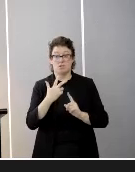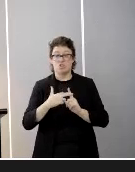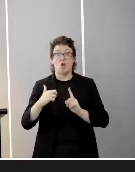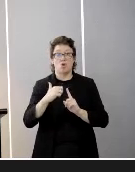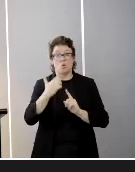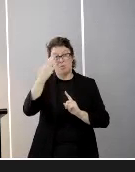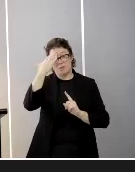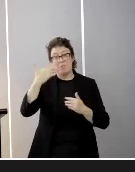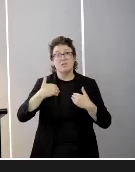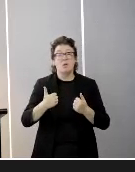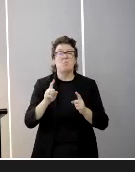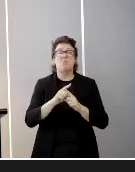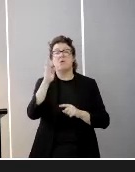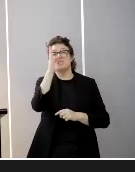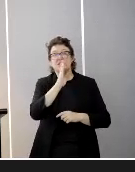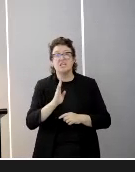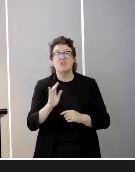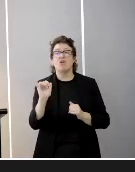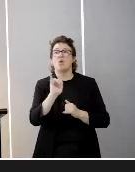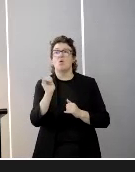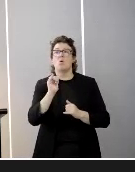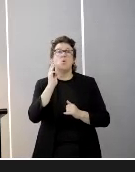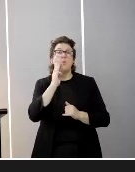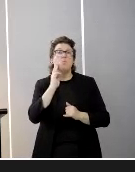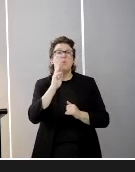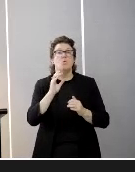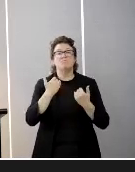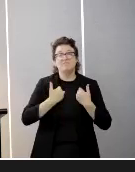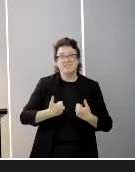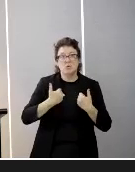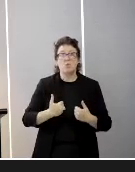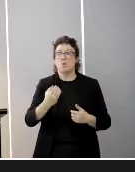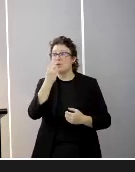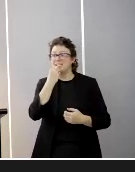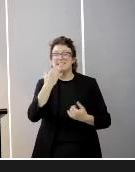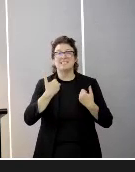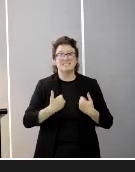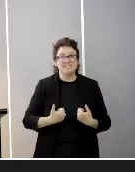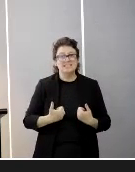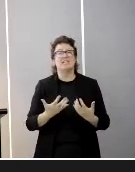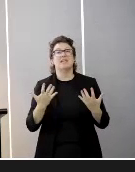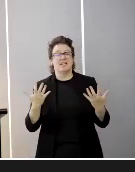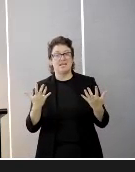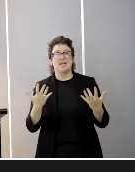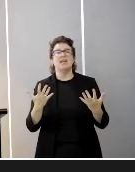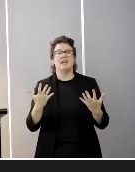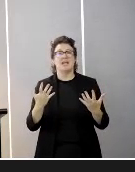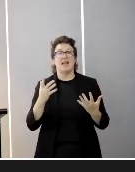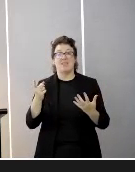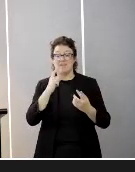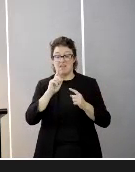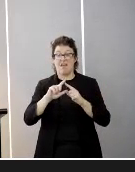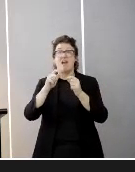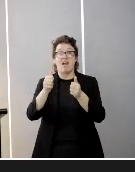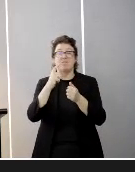mental disorder like schizophrenia or a mood disorder or an eating disorder, they're much more likely after that to go on to develop